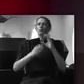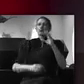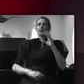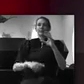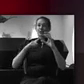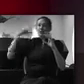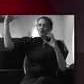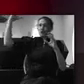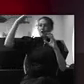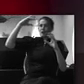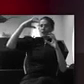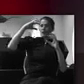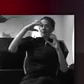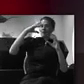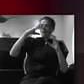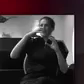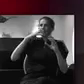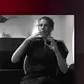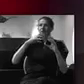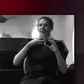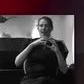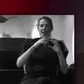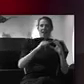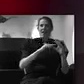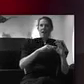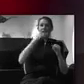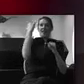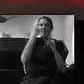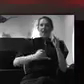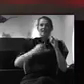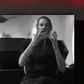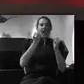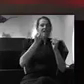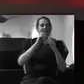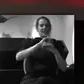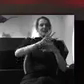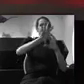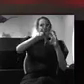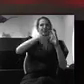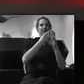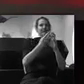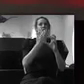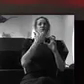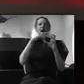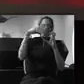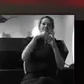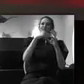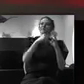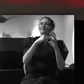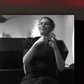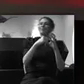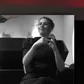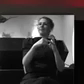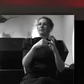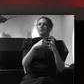Did you ever taste the difference between a banana that we buy here in the supermarket or a banana that has been ripened on the tree in the Caribbean,